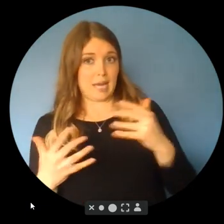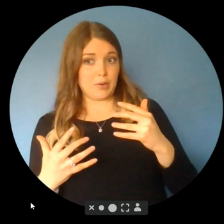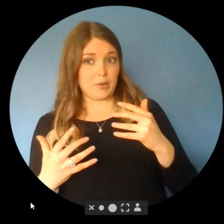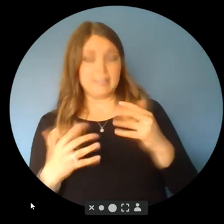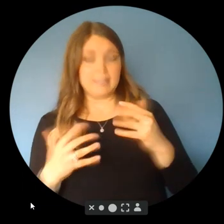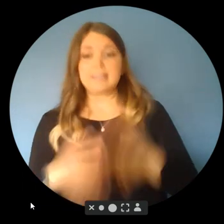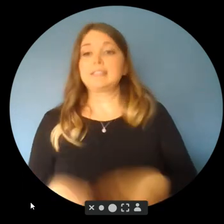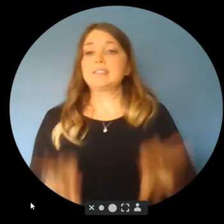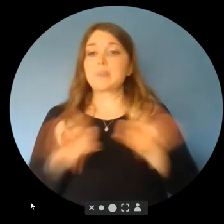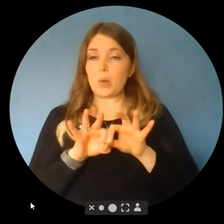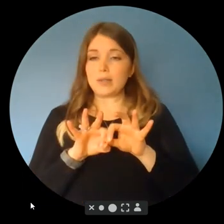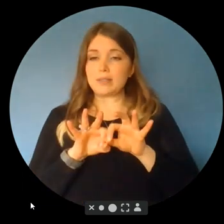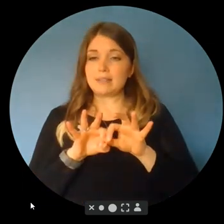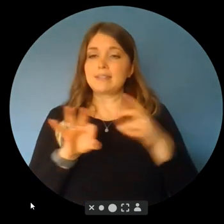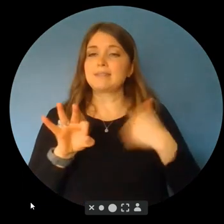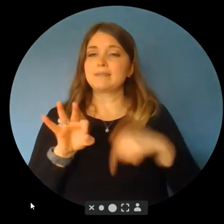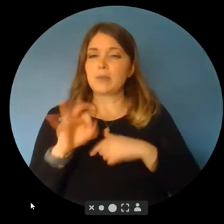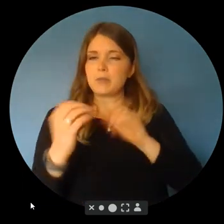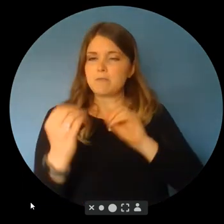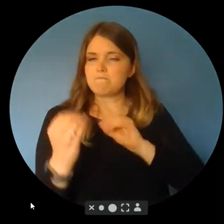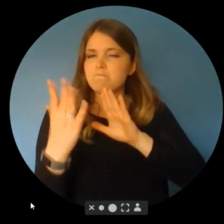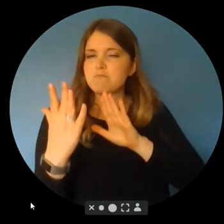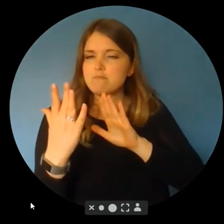that we face up to them.